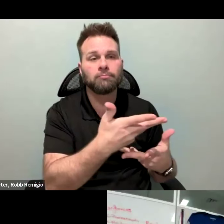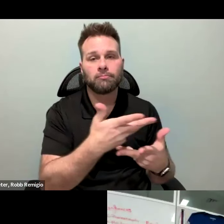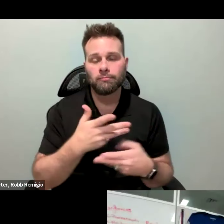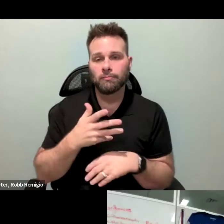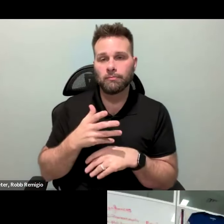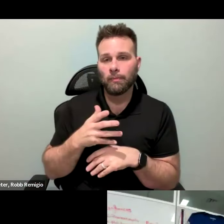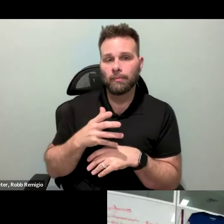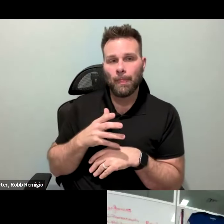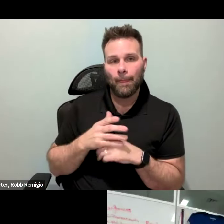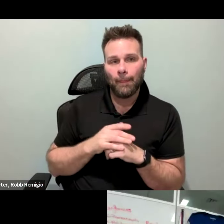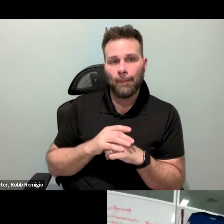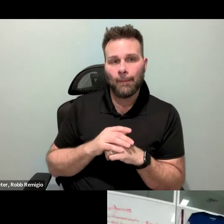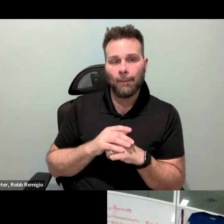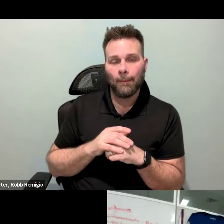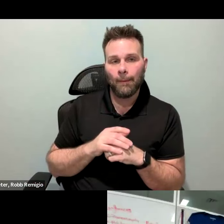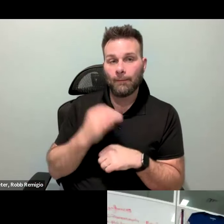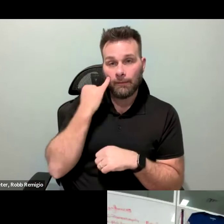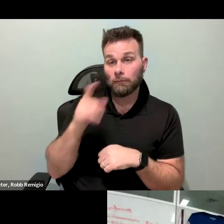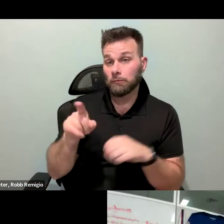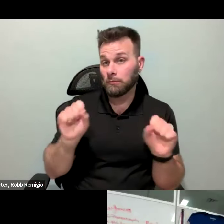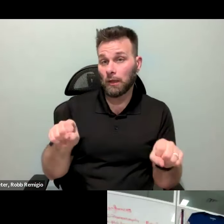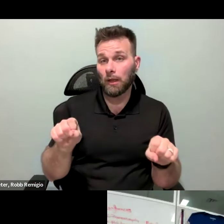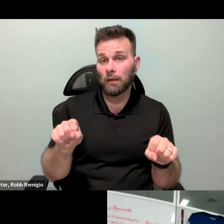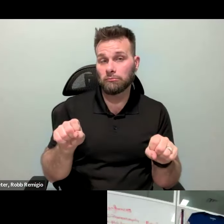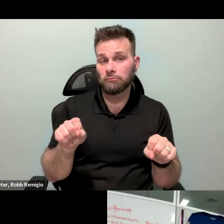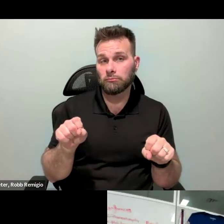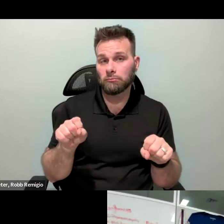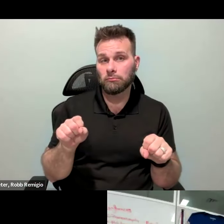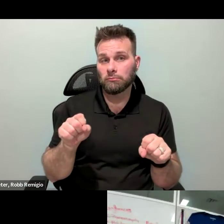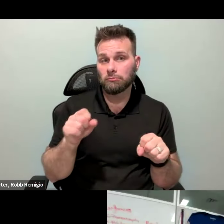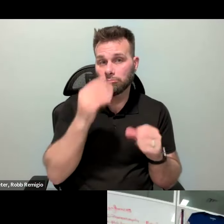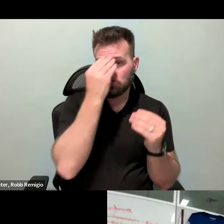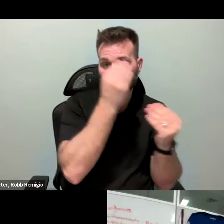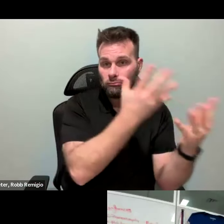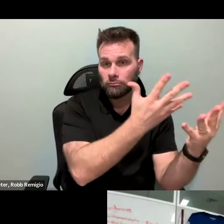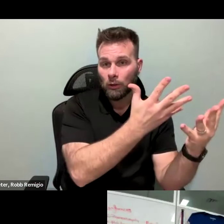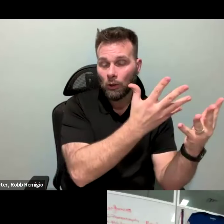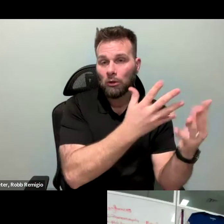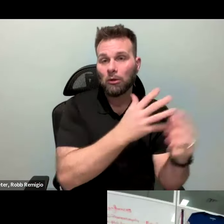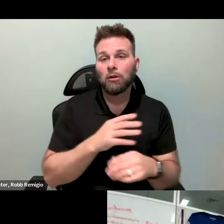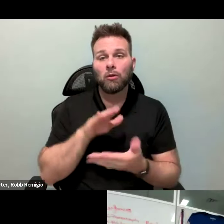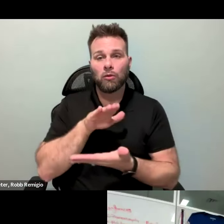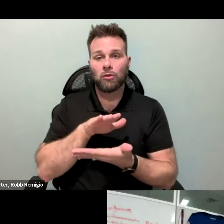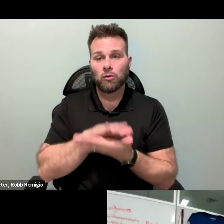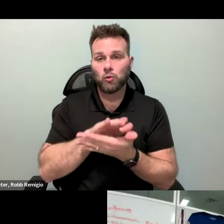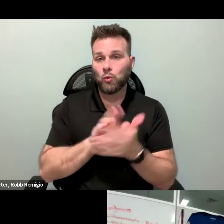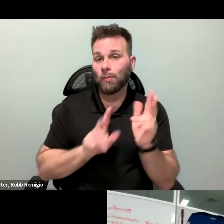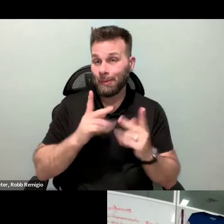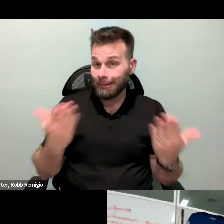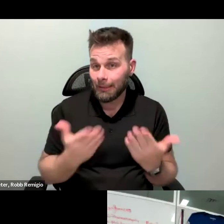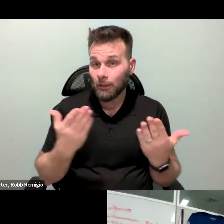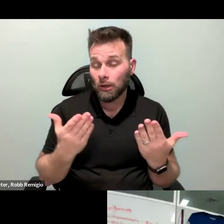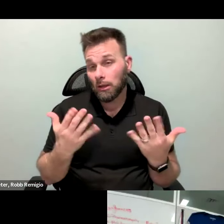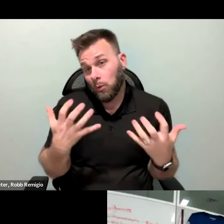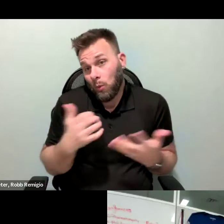And if she can share that, I would suspect that there are school officials here that would want to be